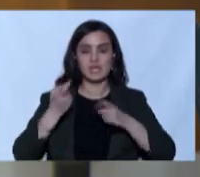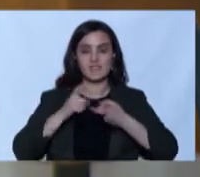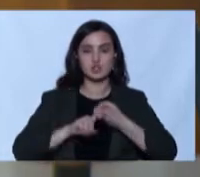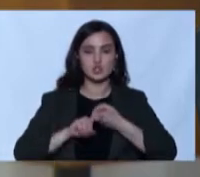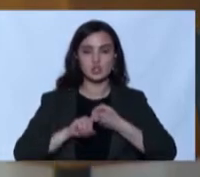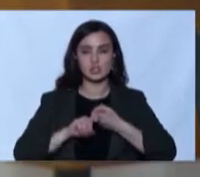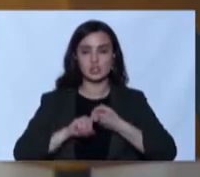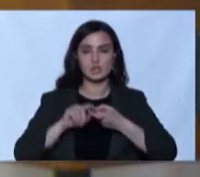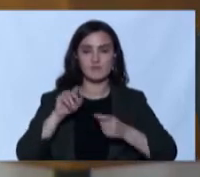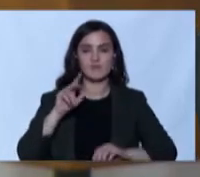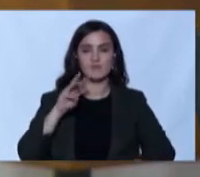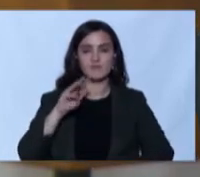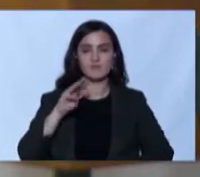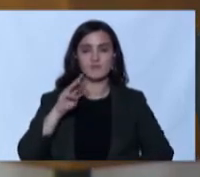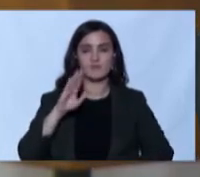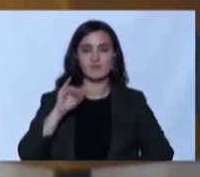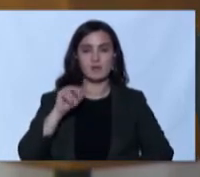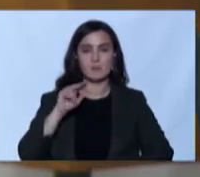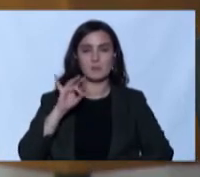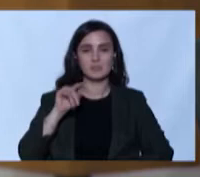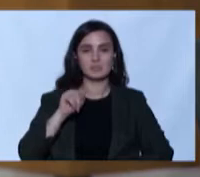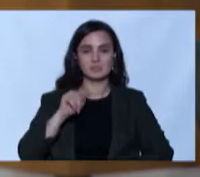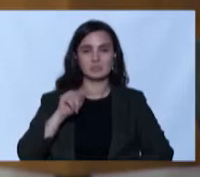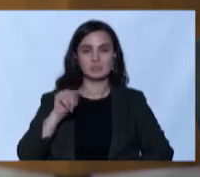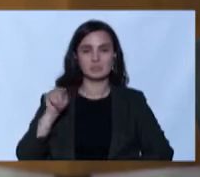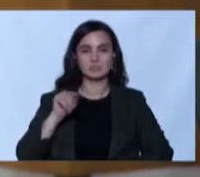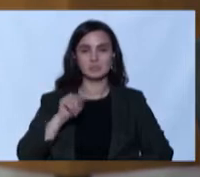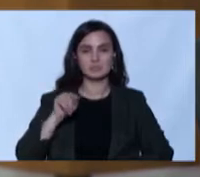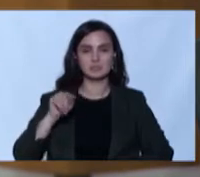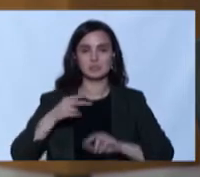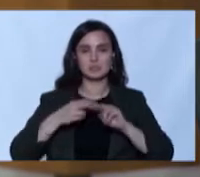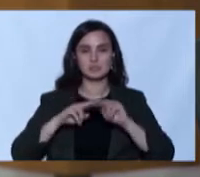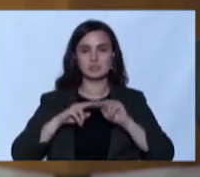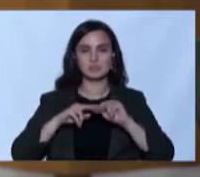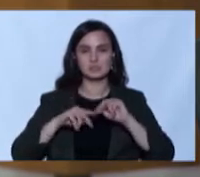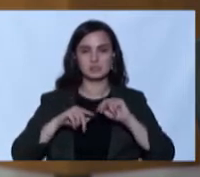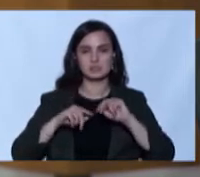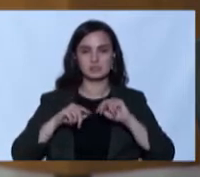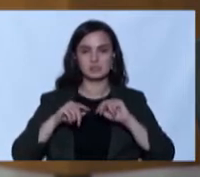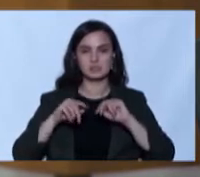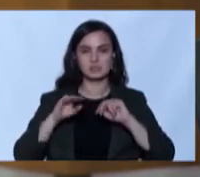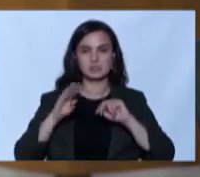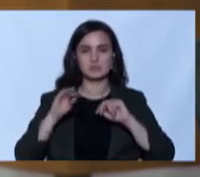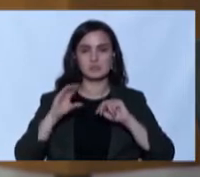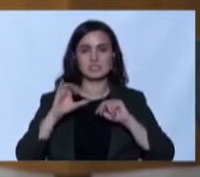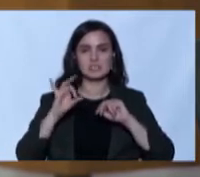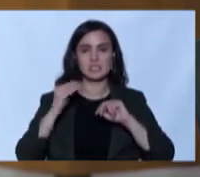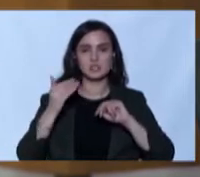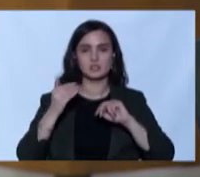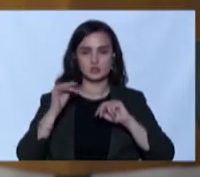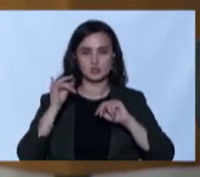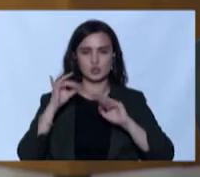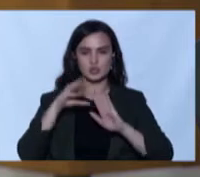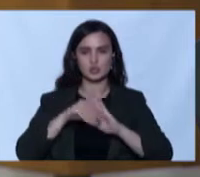association of a vampire with aristocracy. So the vampire in Mr. Polidori's story